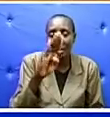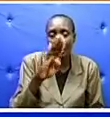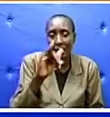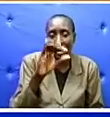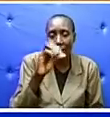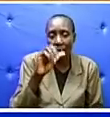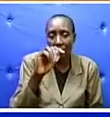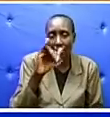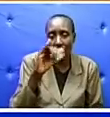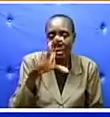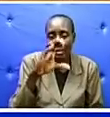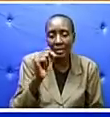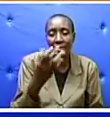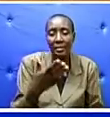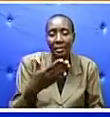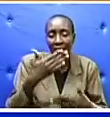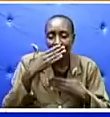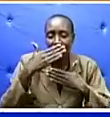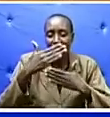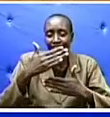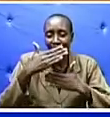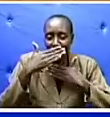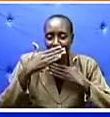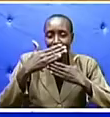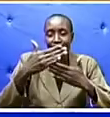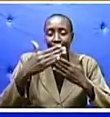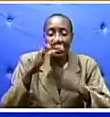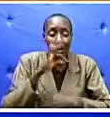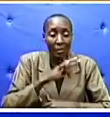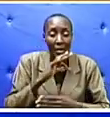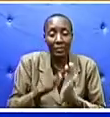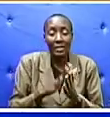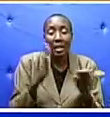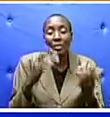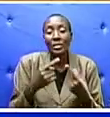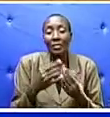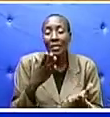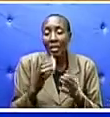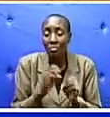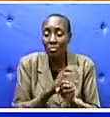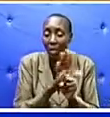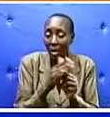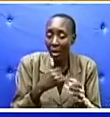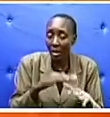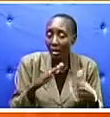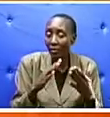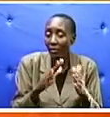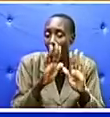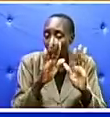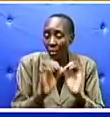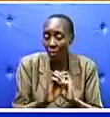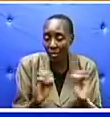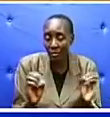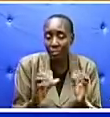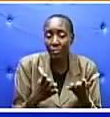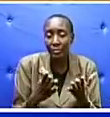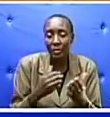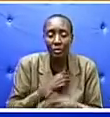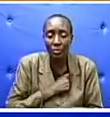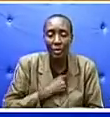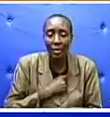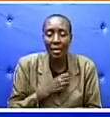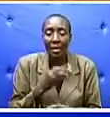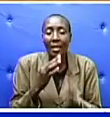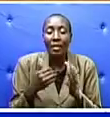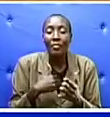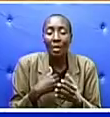lot, actually. It does. Whether you have COVID-19 or not, at this point, doing the steaming is very important because it just helps your